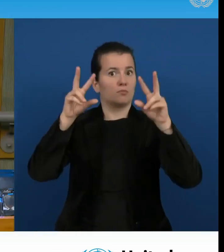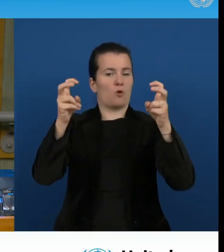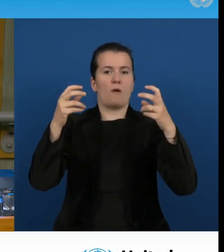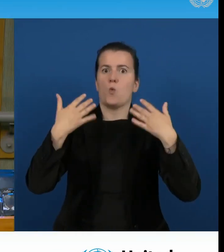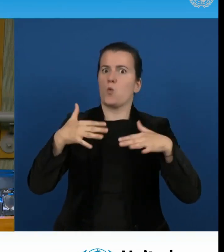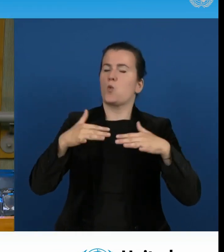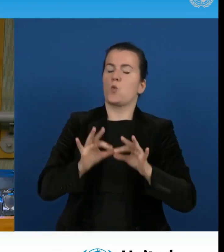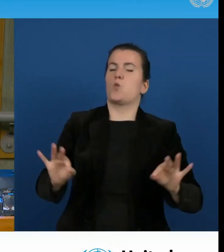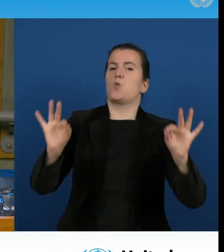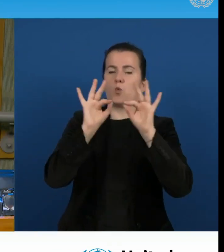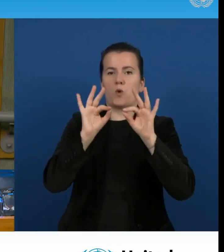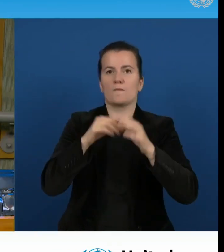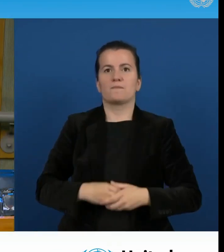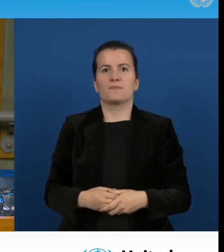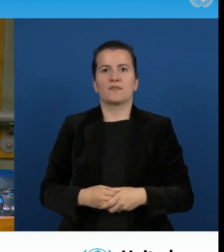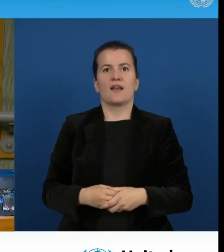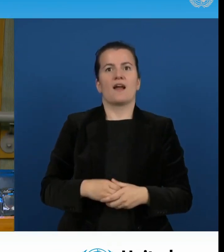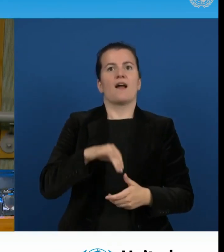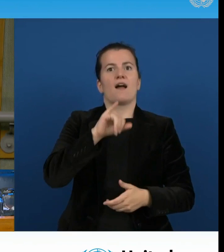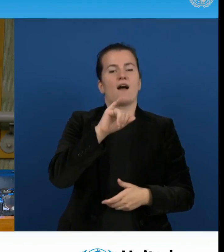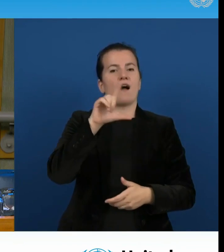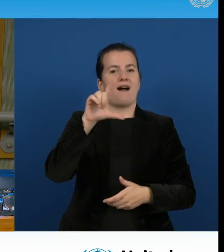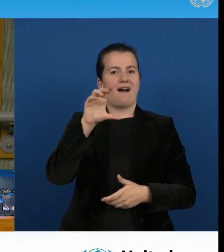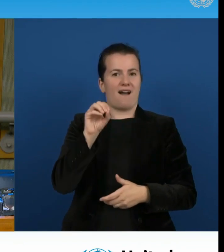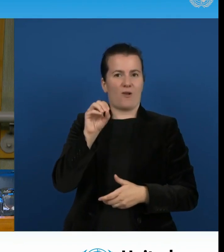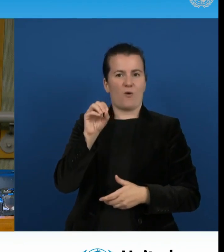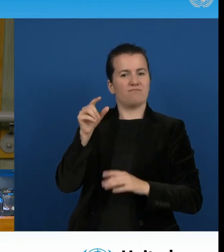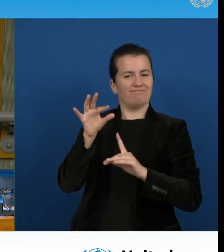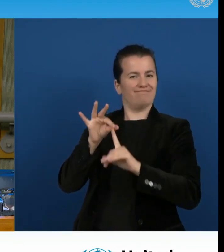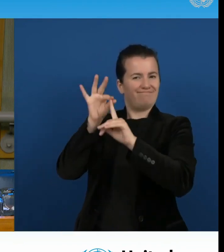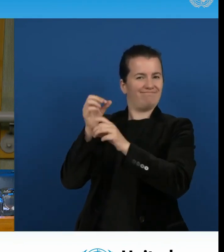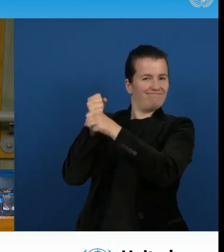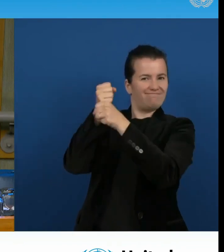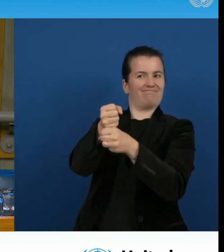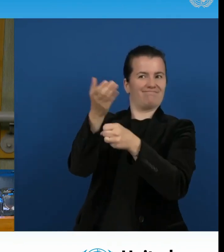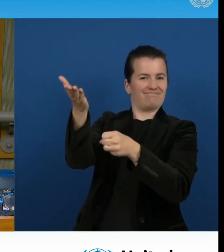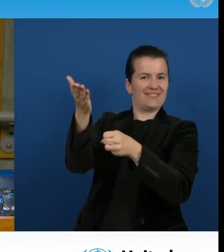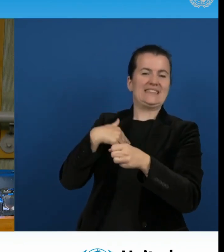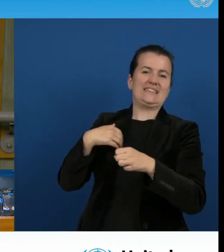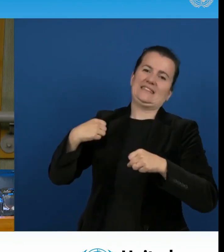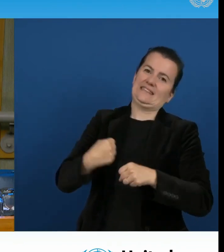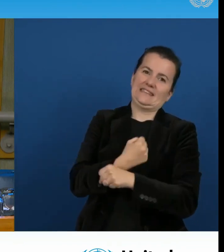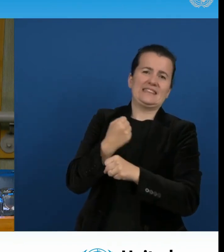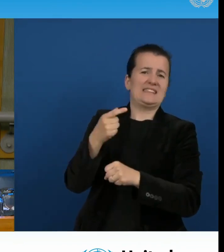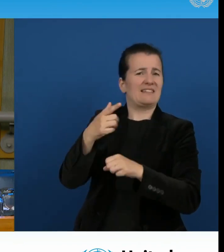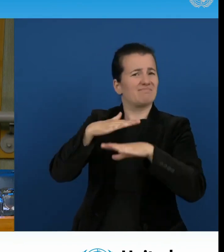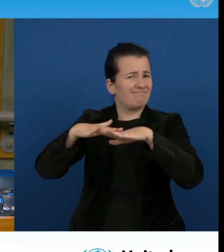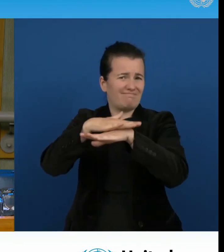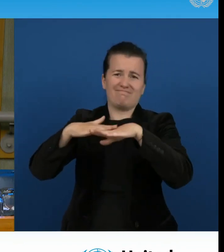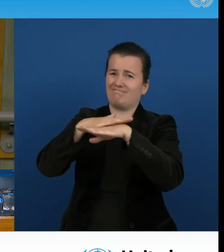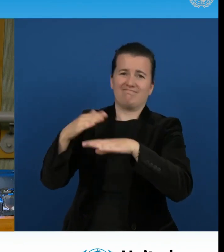the ILO Special Representative's apologies for not being able to be with you today. She wanted me to convey her steadfast commitment on